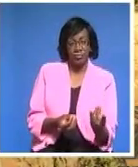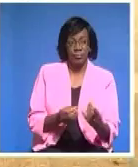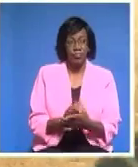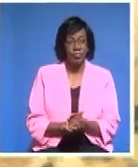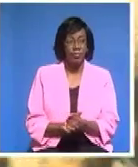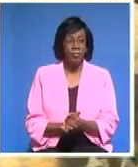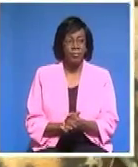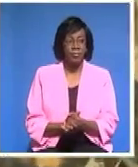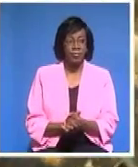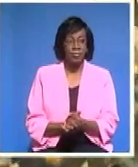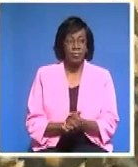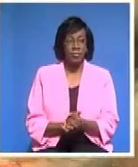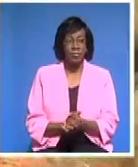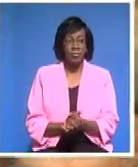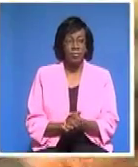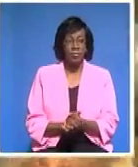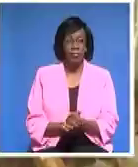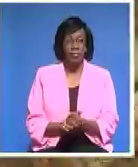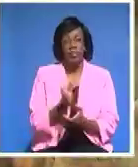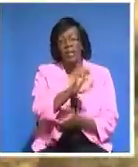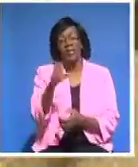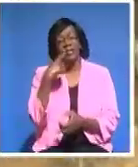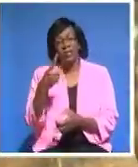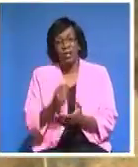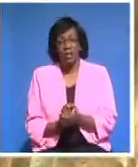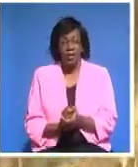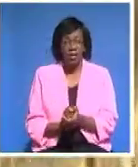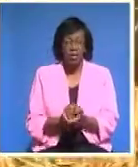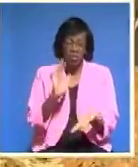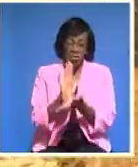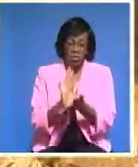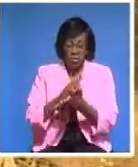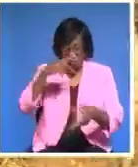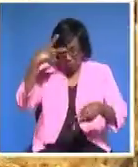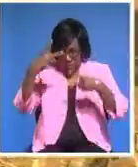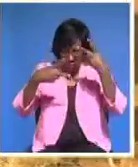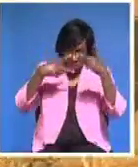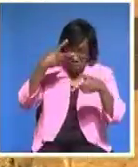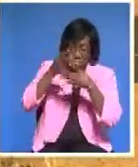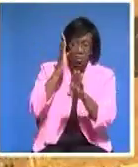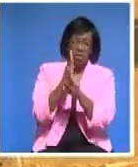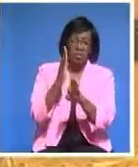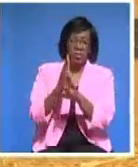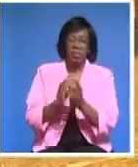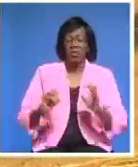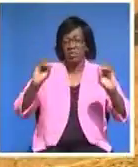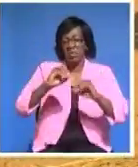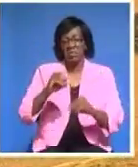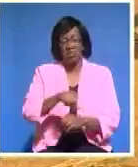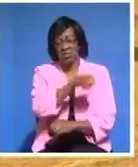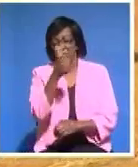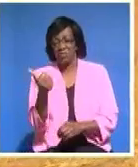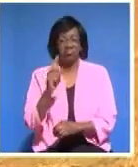conservation is much more than just confining it to tourism activities. So what other value does this